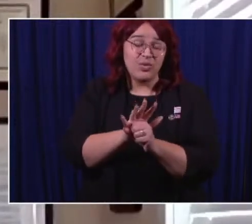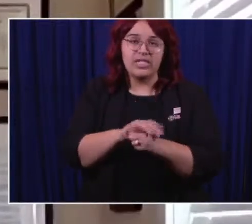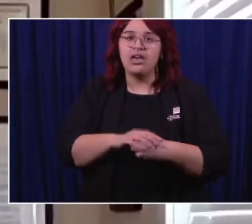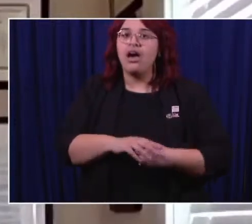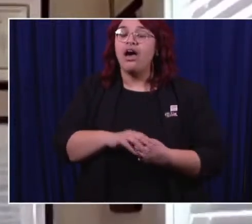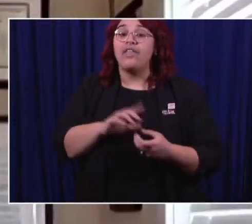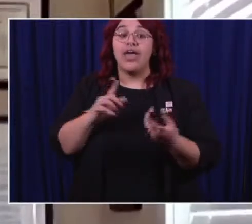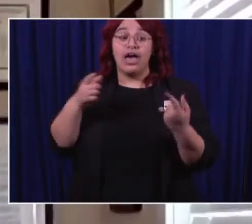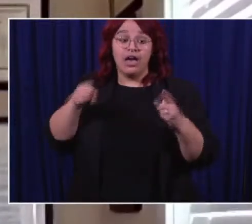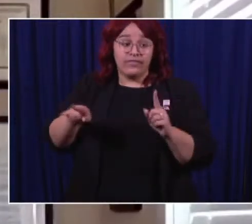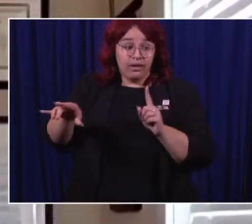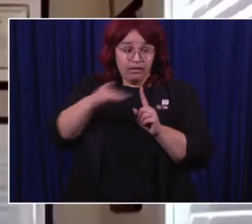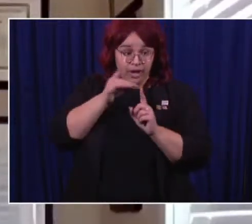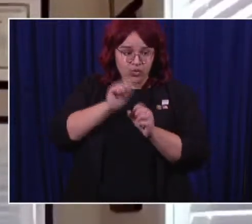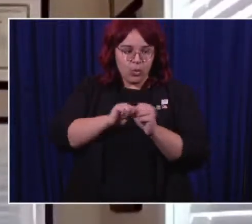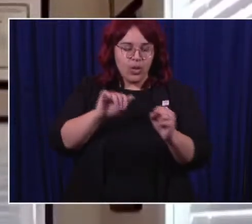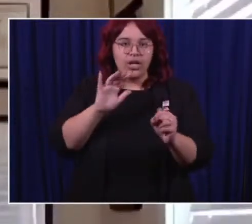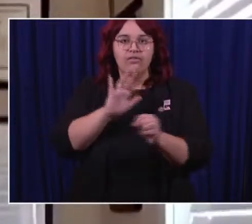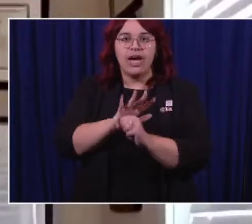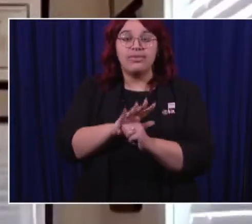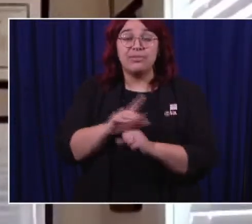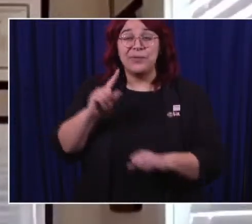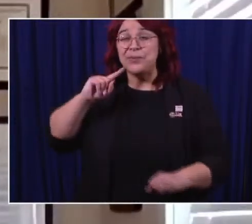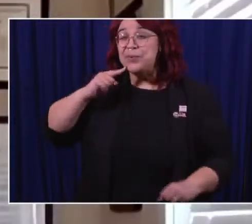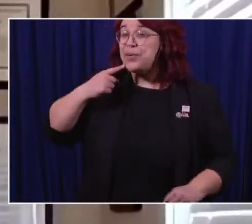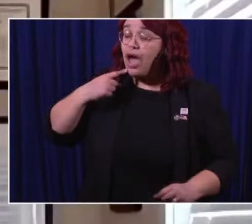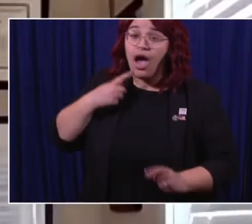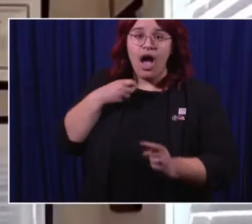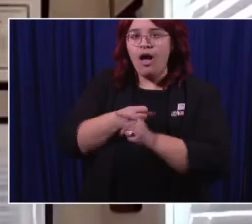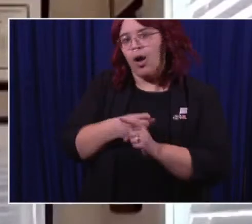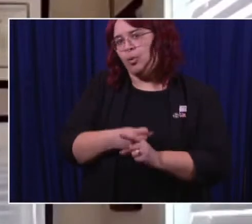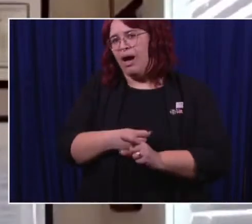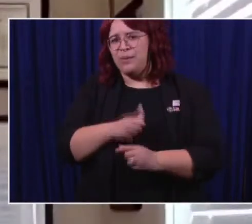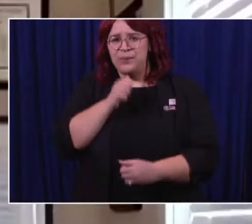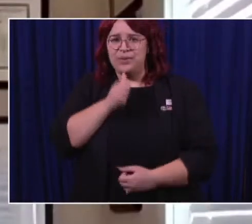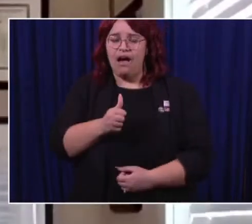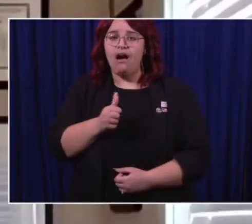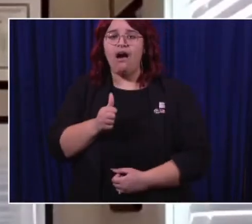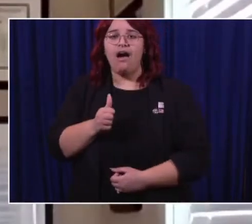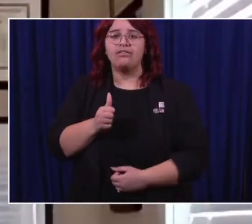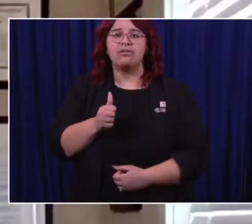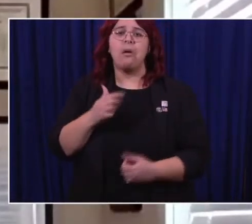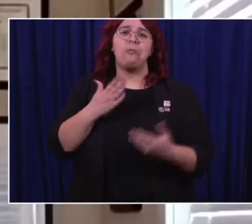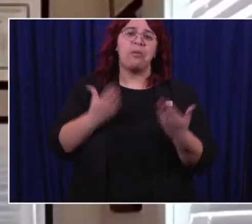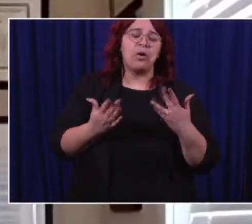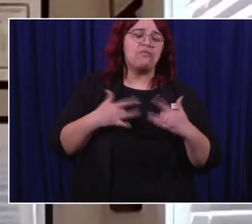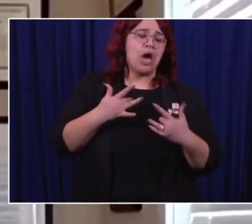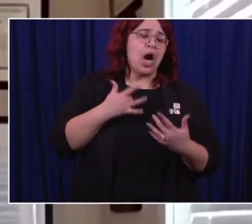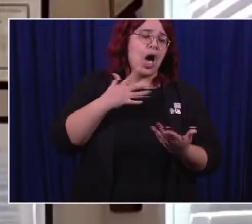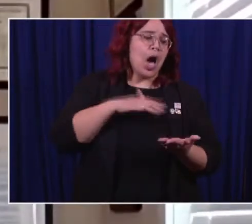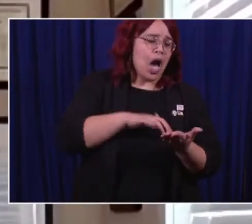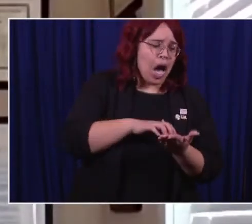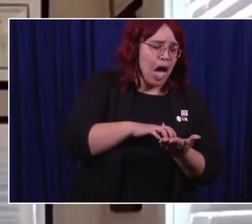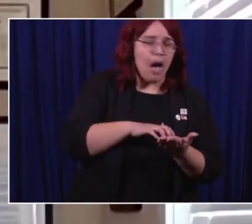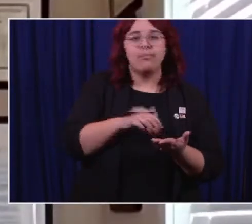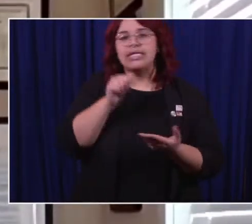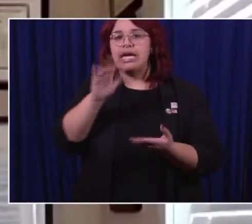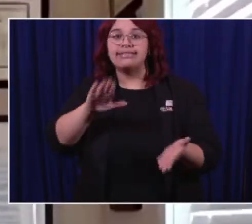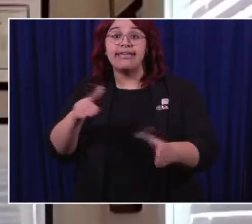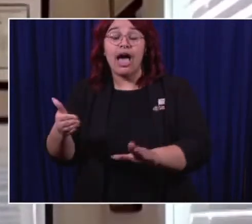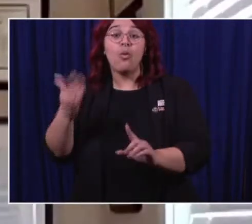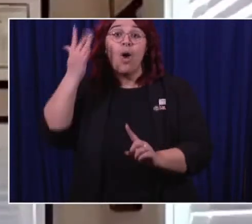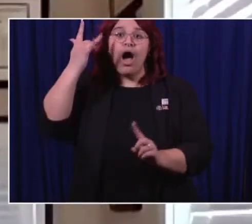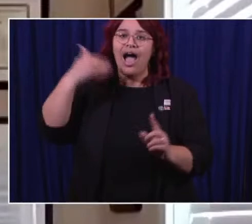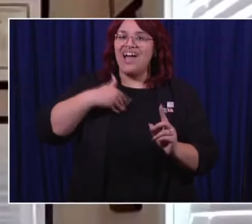deaths, hospitalizations, et cetera. But it's also clear that the virus is changing, that